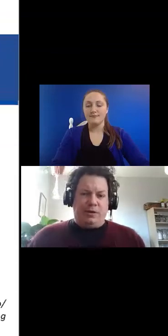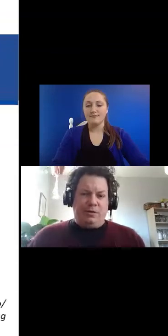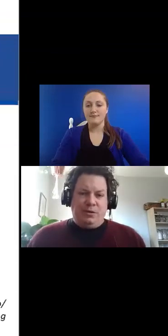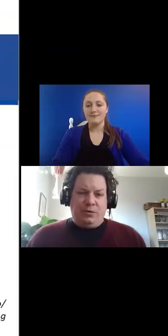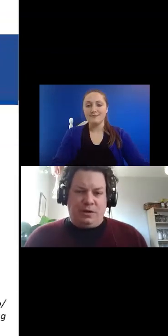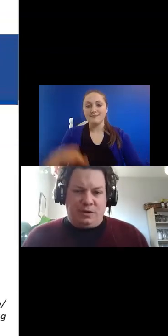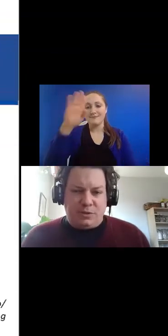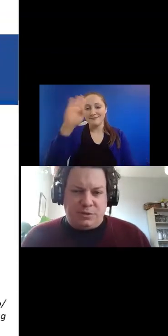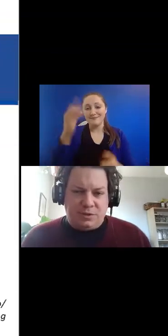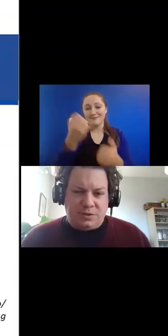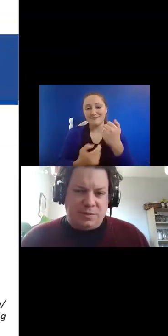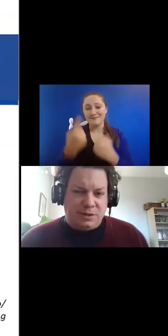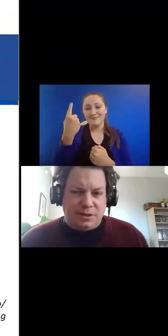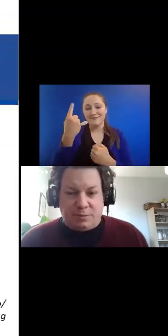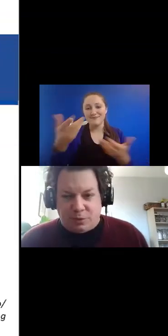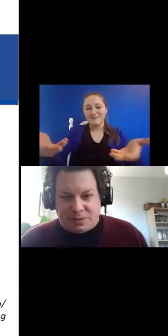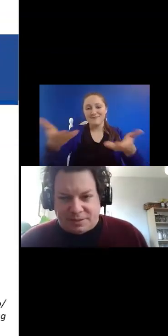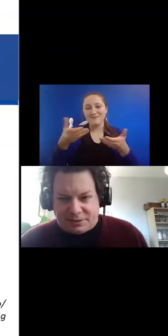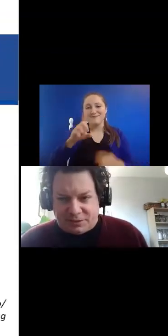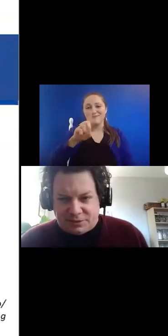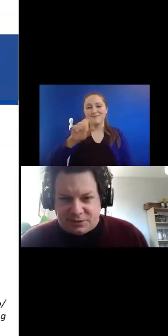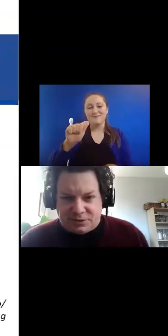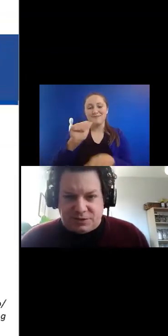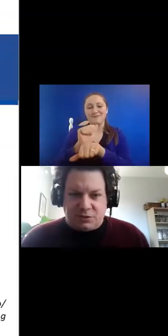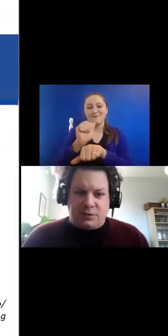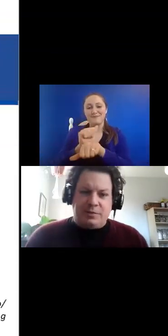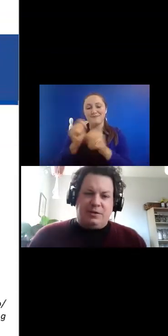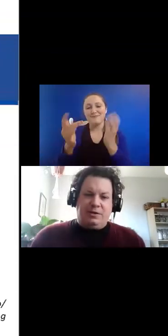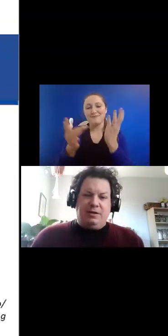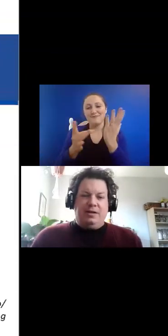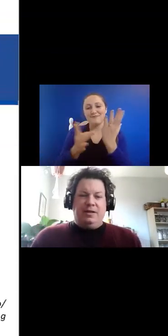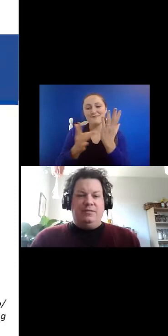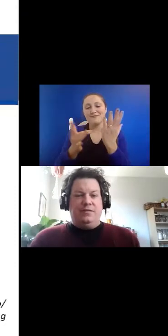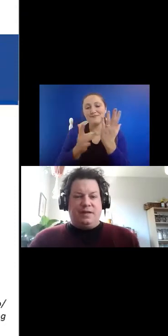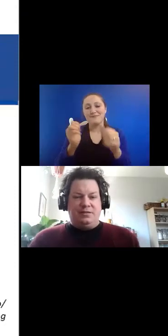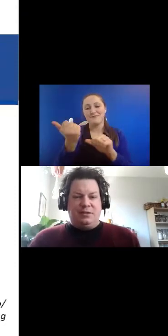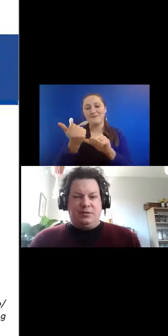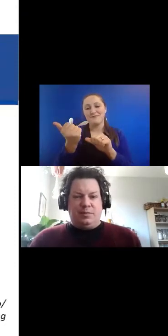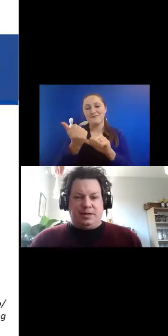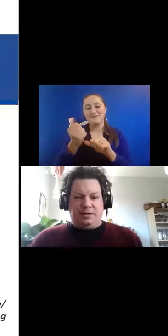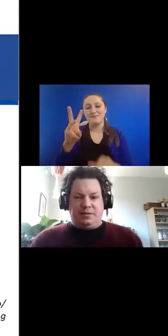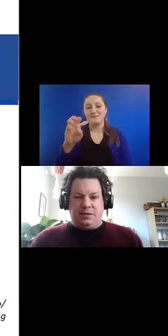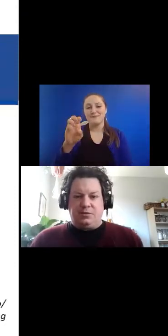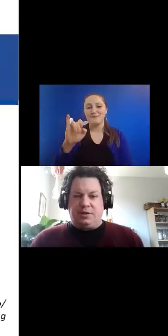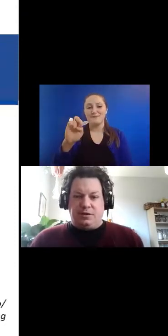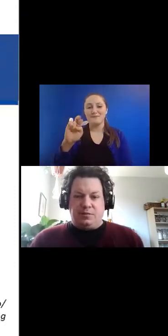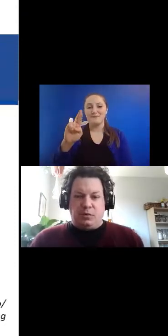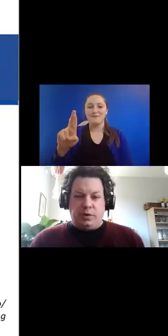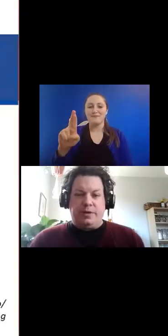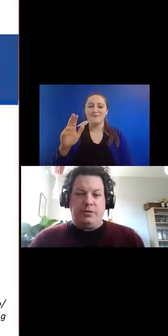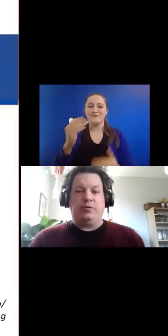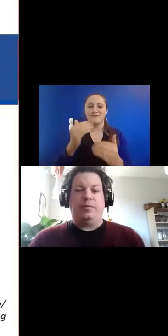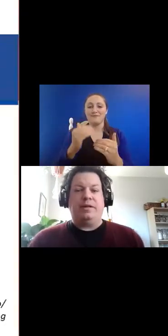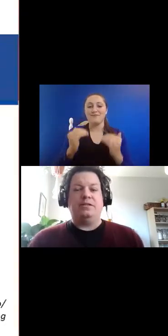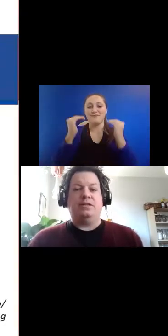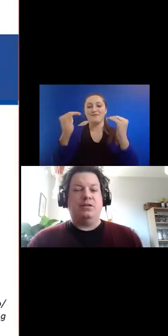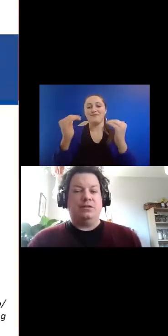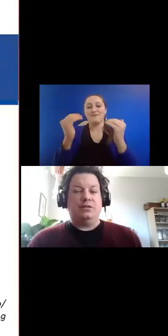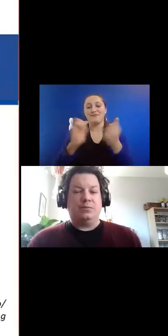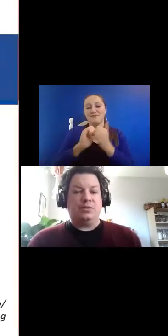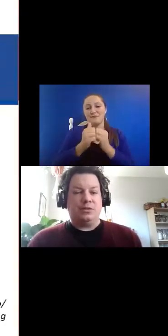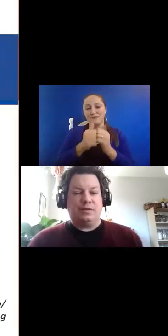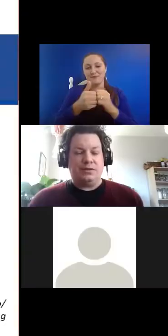Hello, everyone. Welcome to the Disability Employment Technical Assistance Center webinar, Advancing Competitive Integrated Employment Through